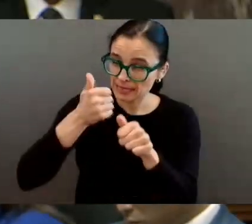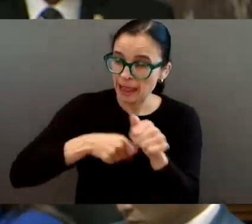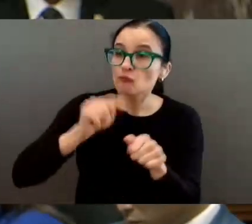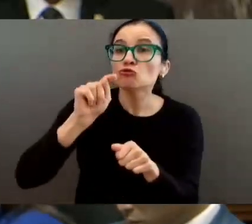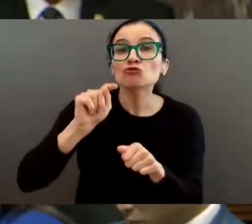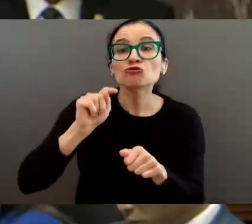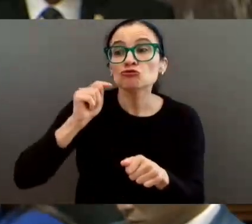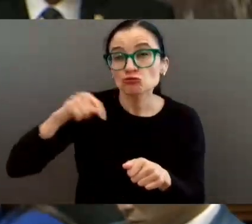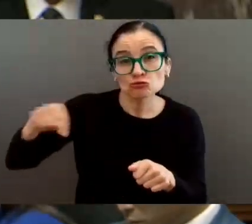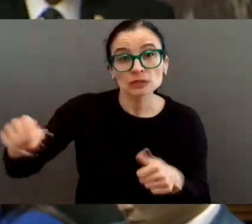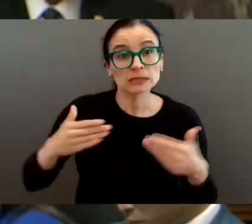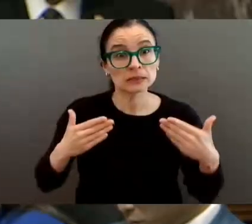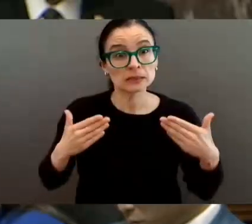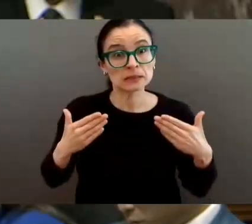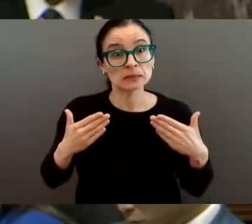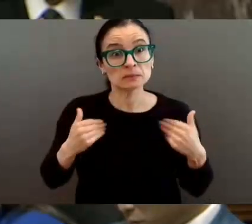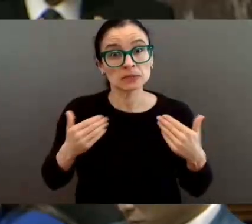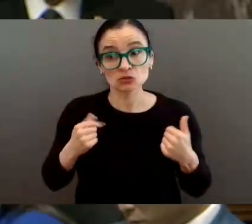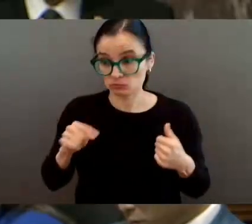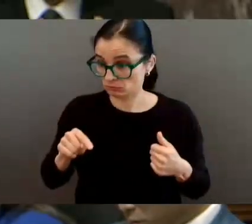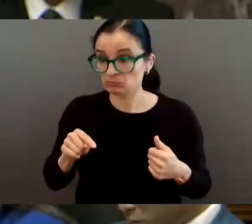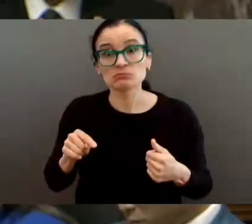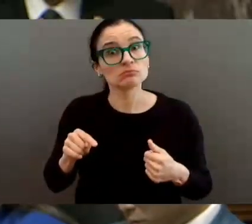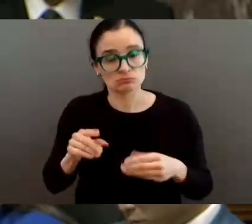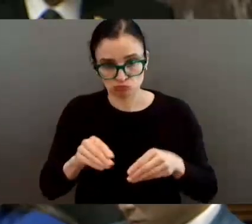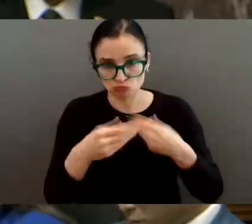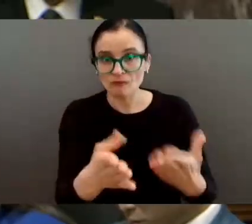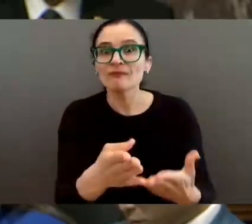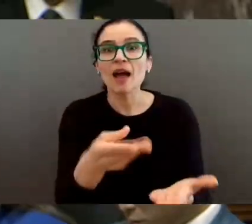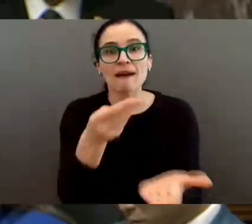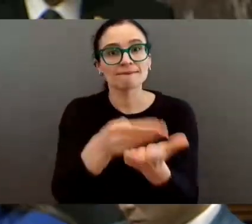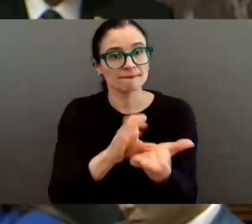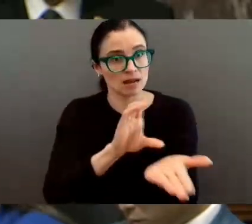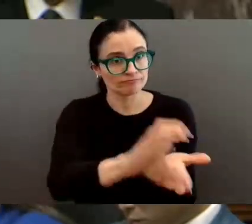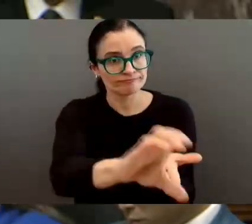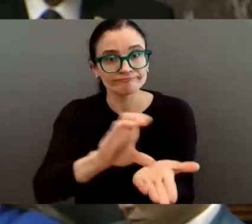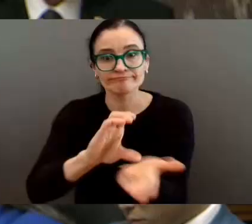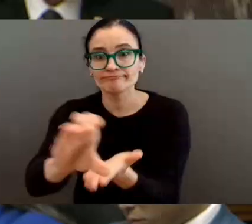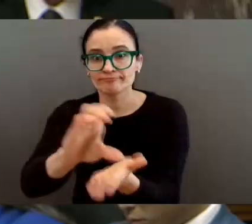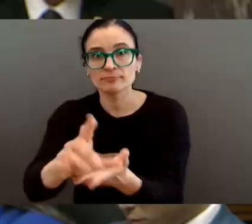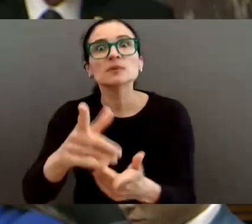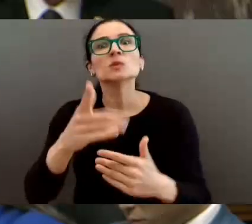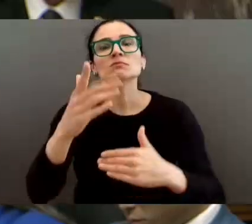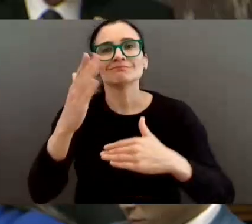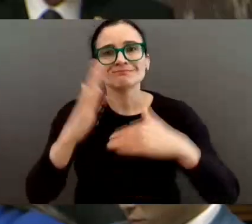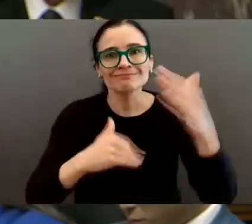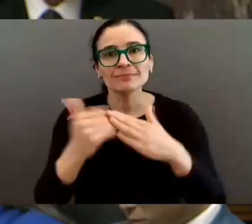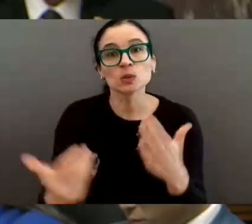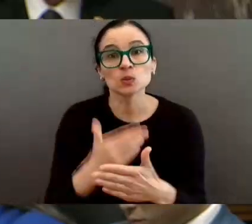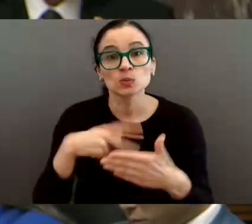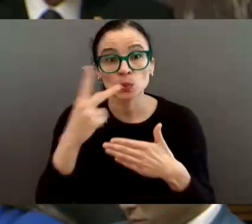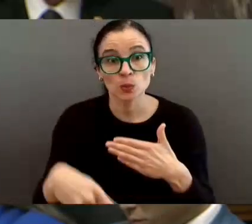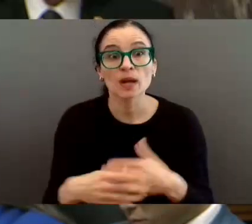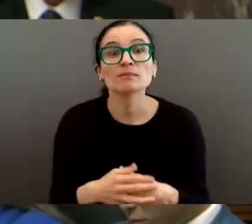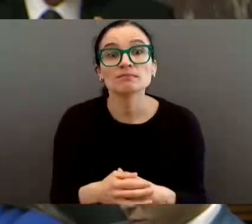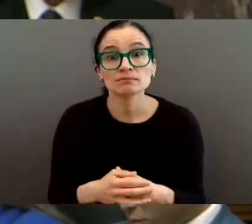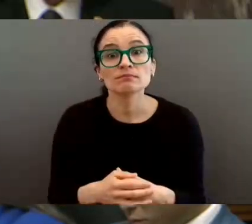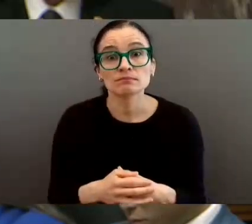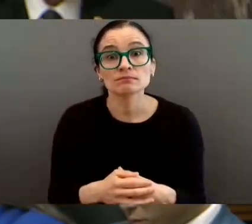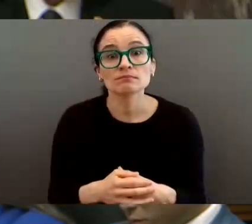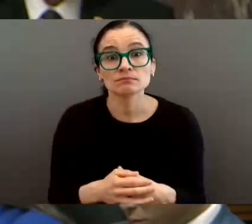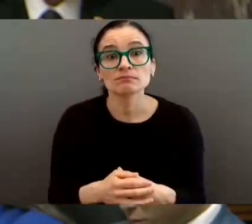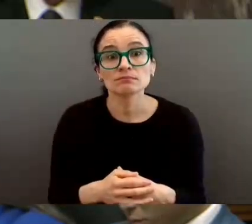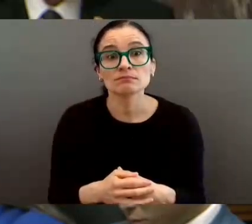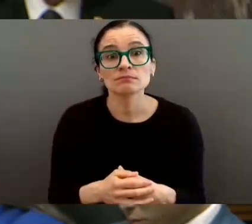programs, it's absolutely a benefit for us to bring an outside perspective with someone with a unique set of